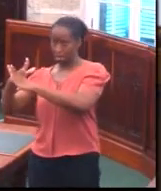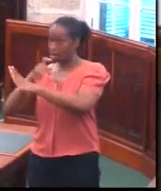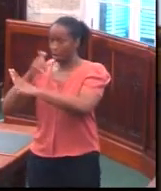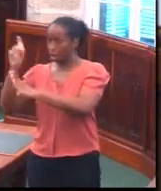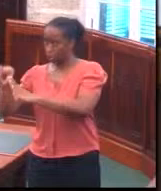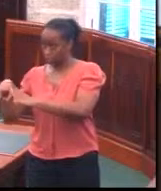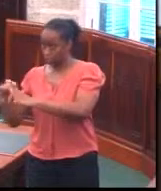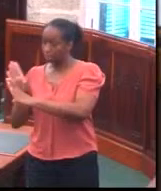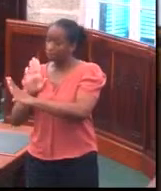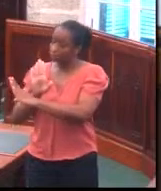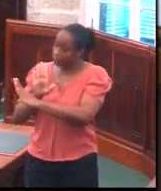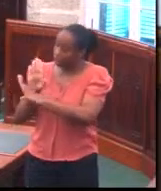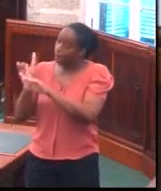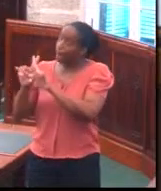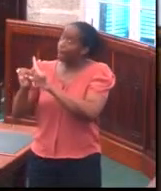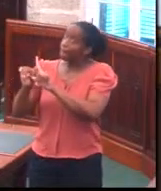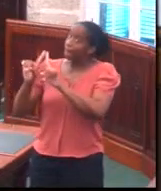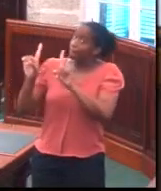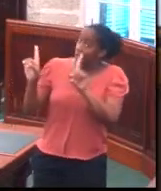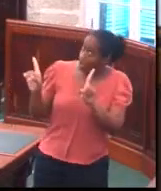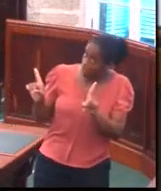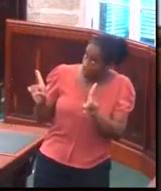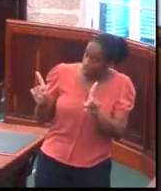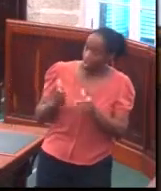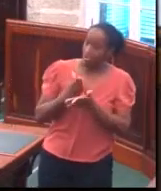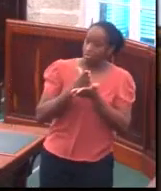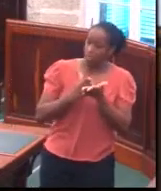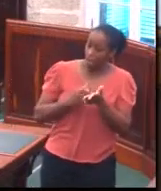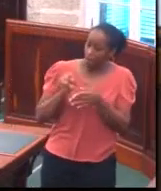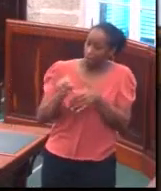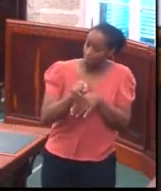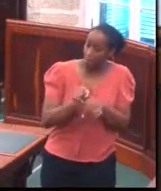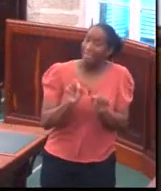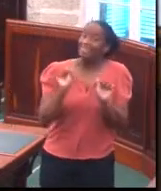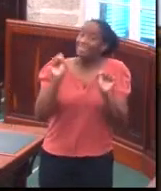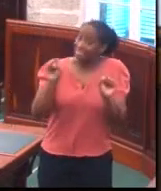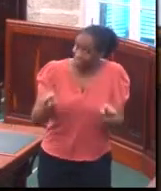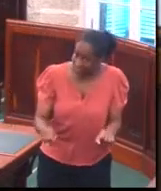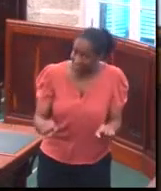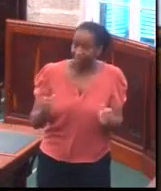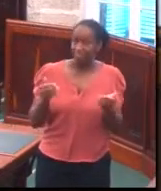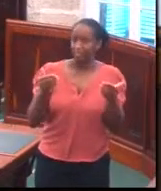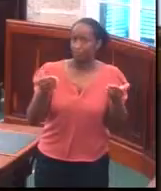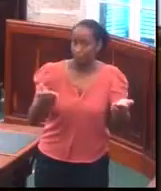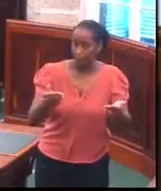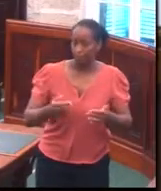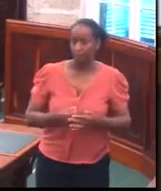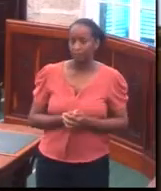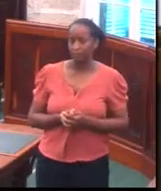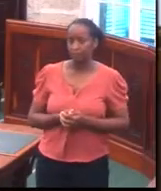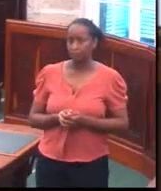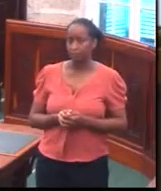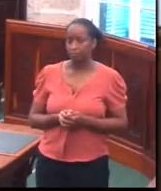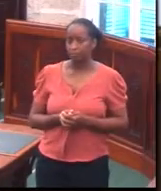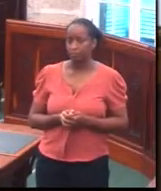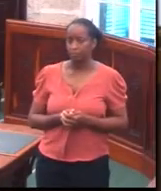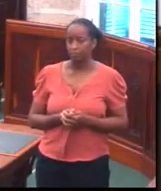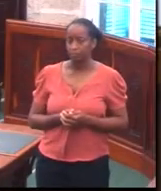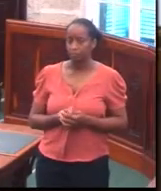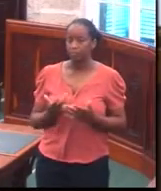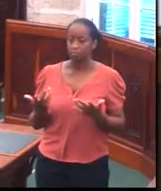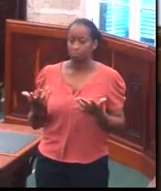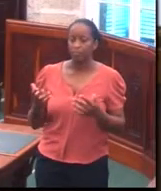are we? Yes. Those exemptions were contained, as the note from the Senate says, at